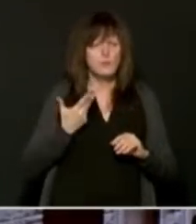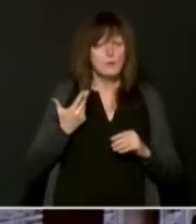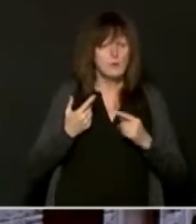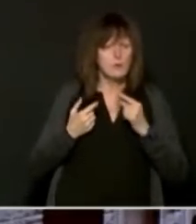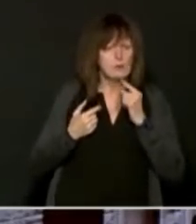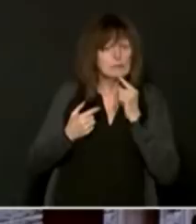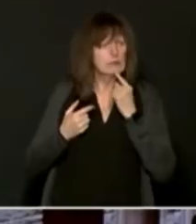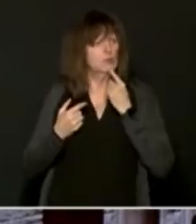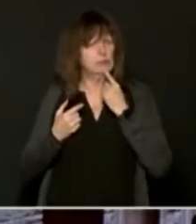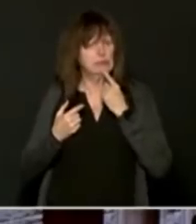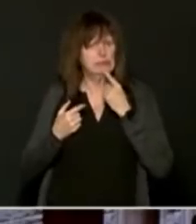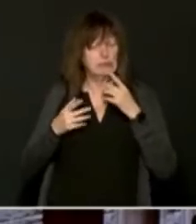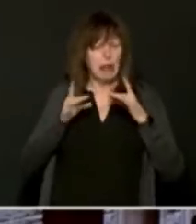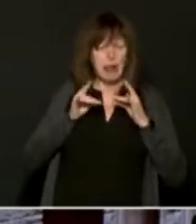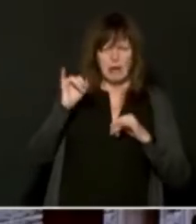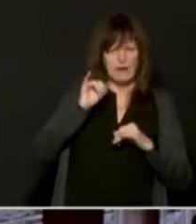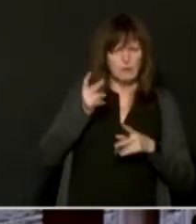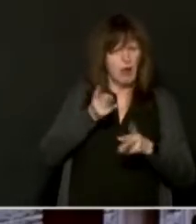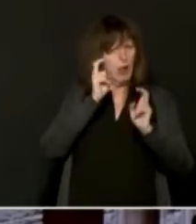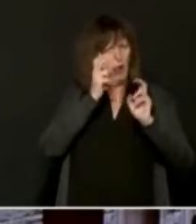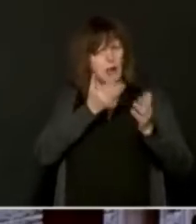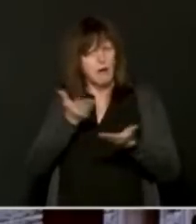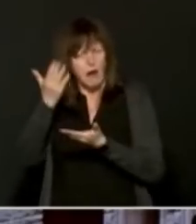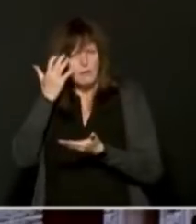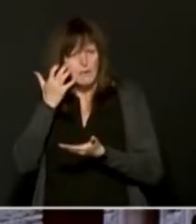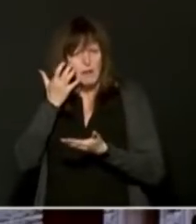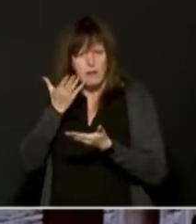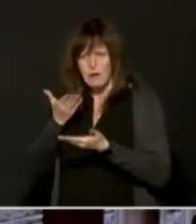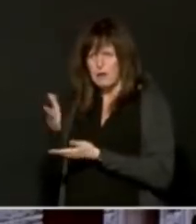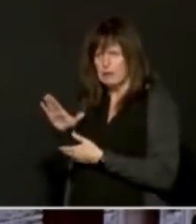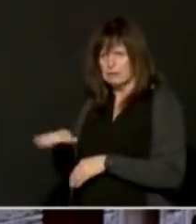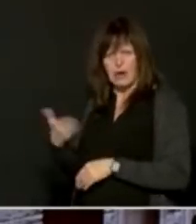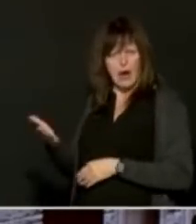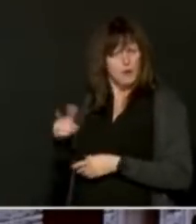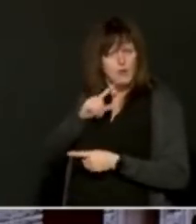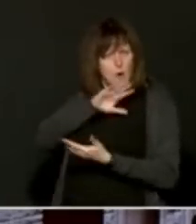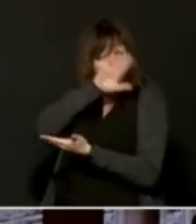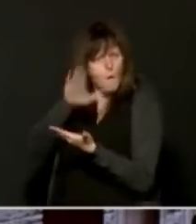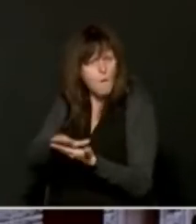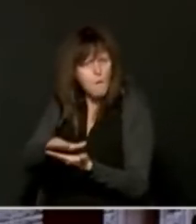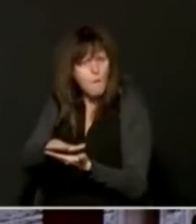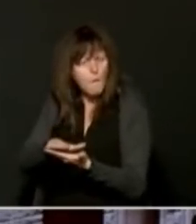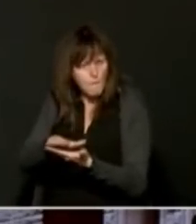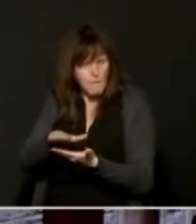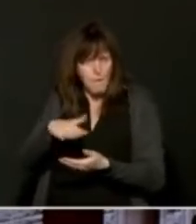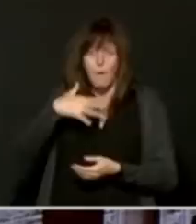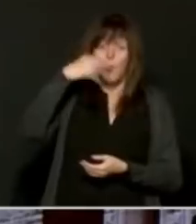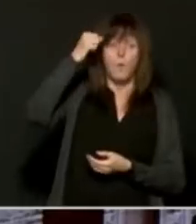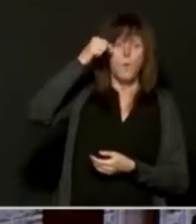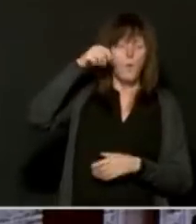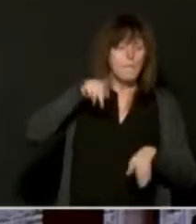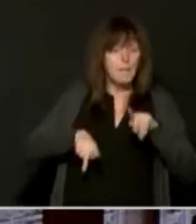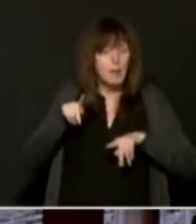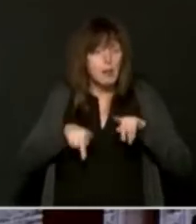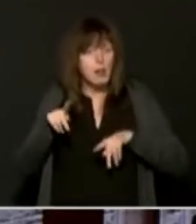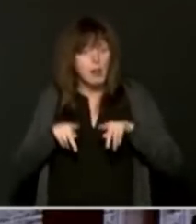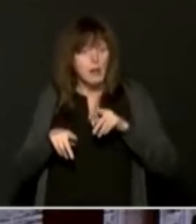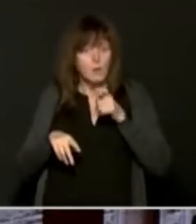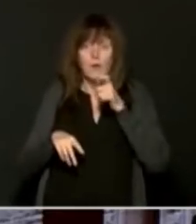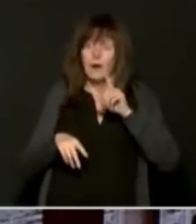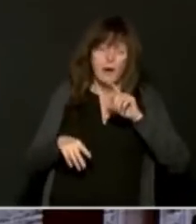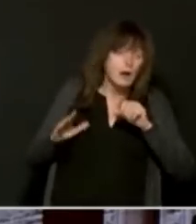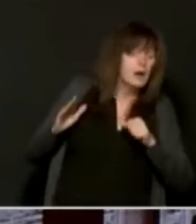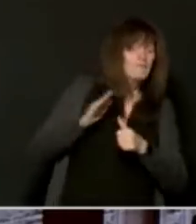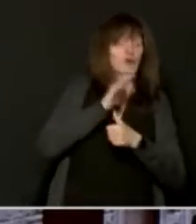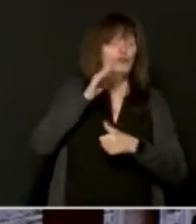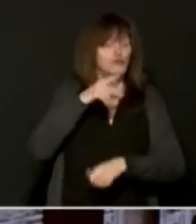and hospitalizations and deaths dramatically decreased in the older population, and hoping to see similar as we